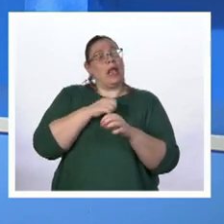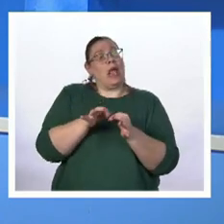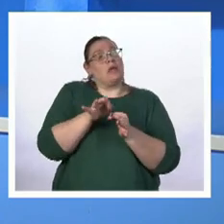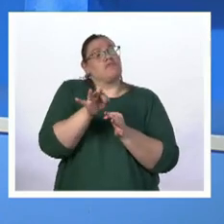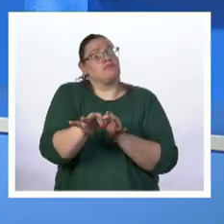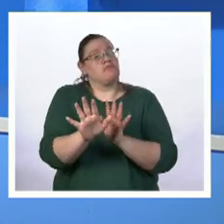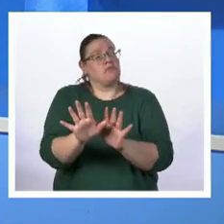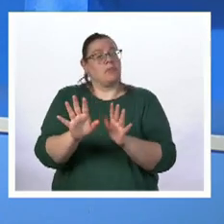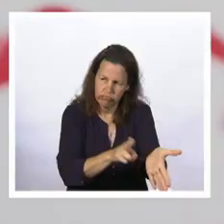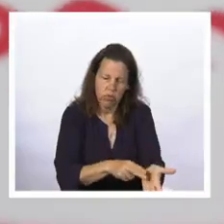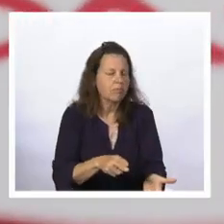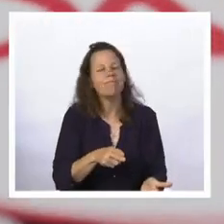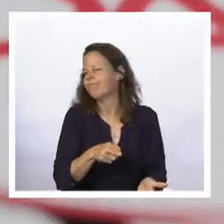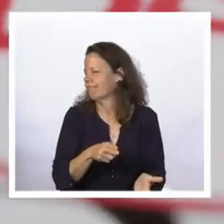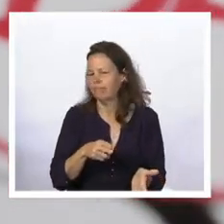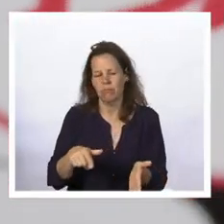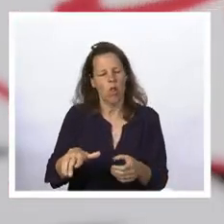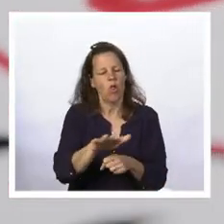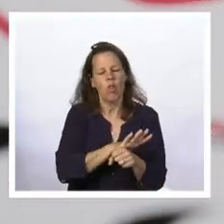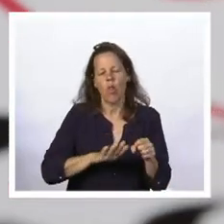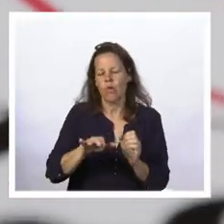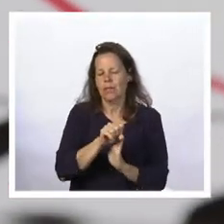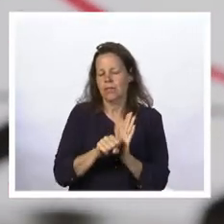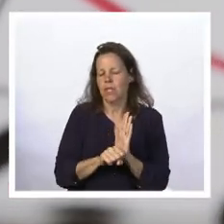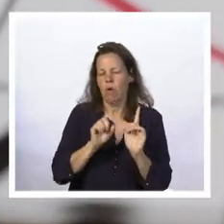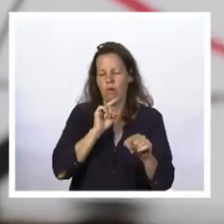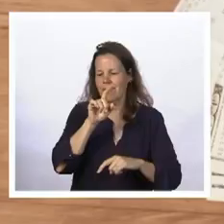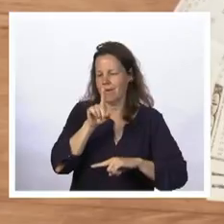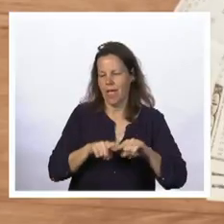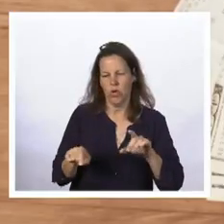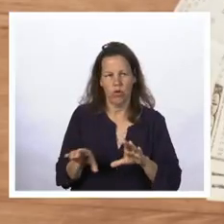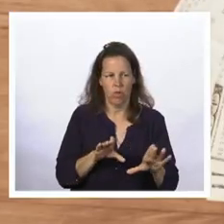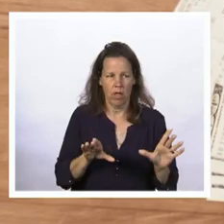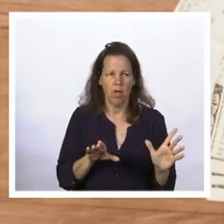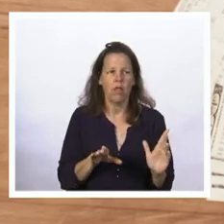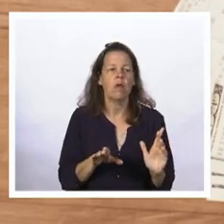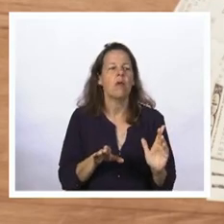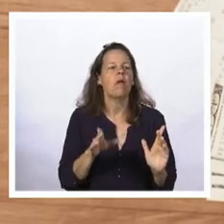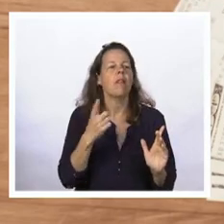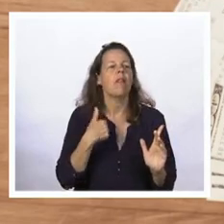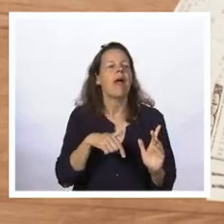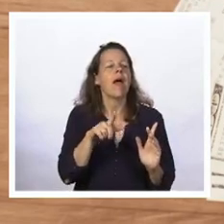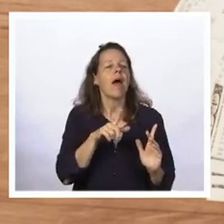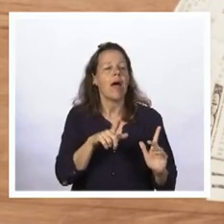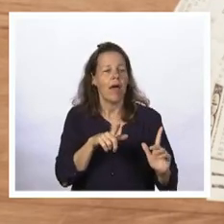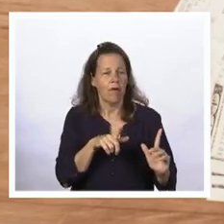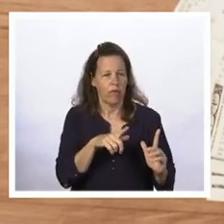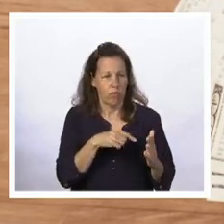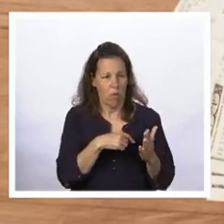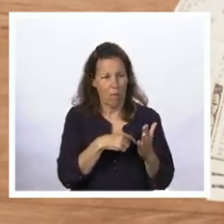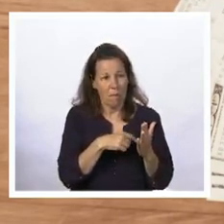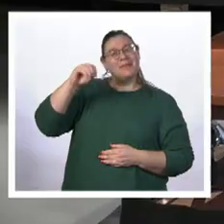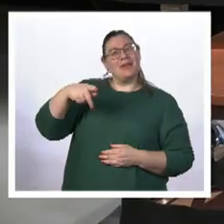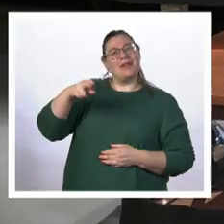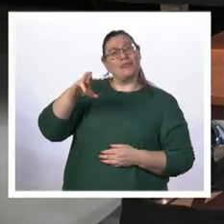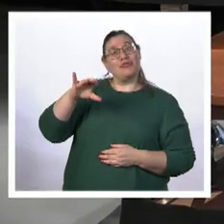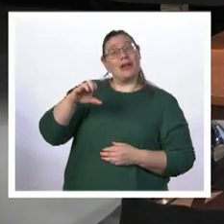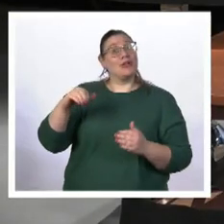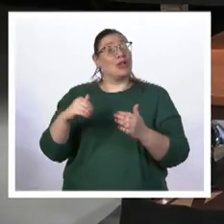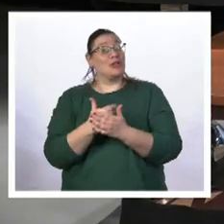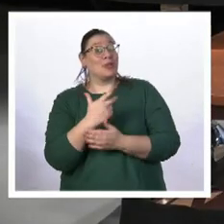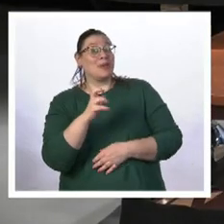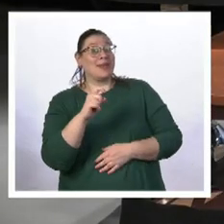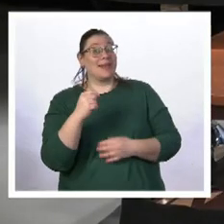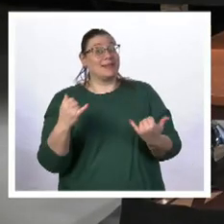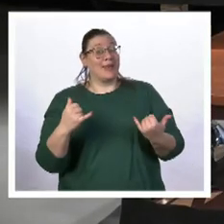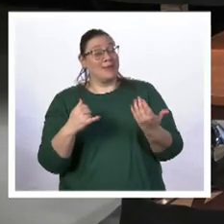that rents are going to be eliminated. The tenants have the ability to pay back the forbearance amount within 12 months. We have a new guest with us